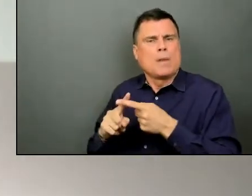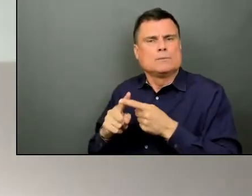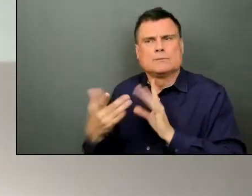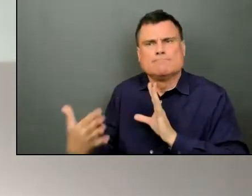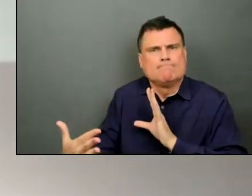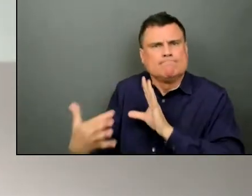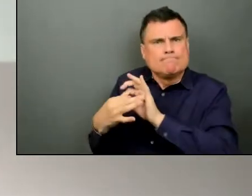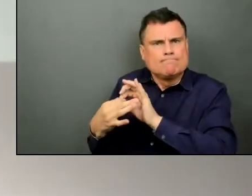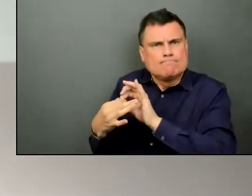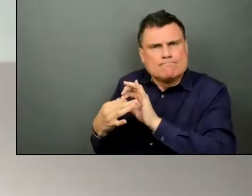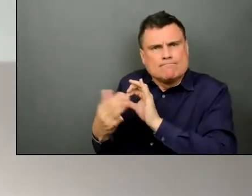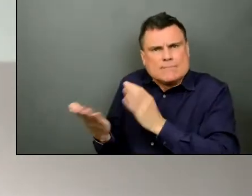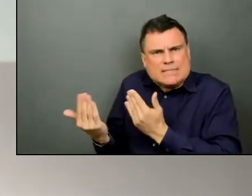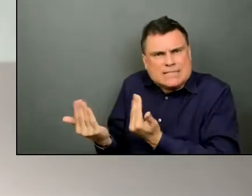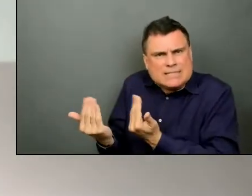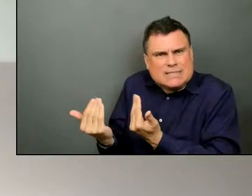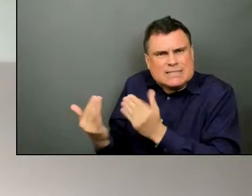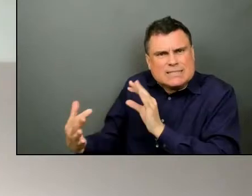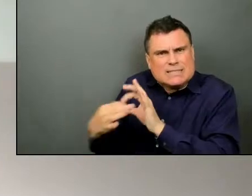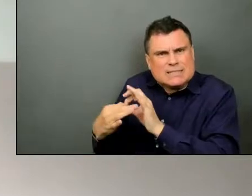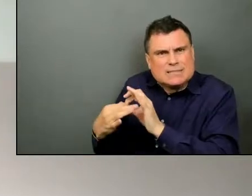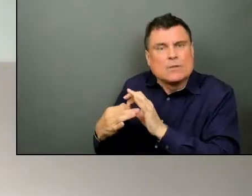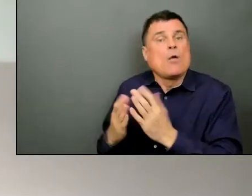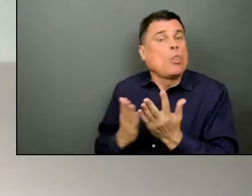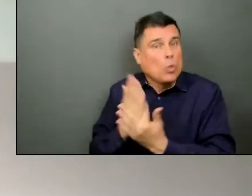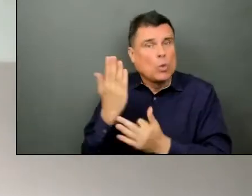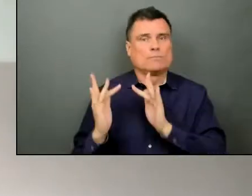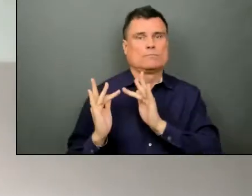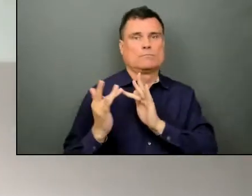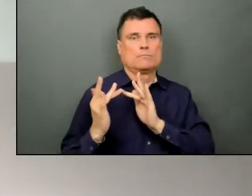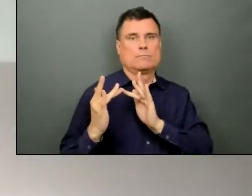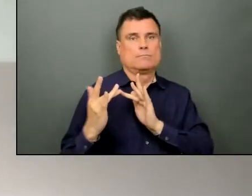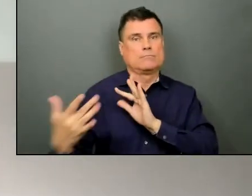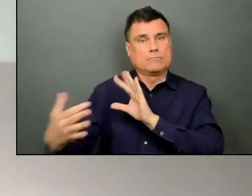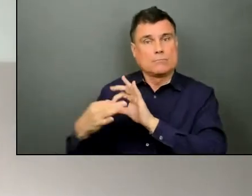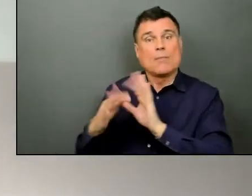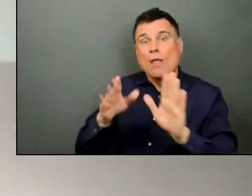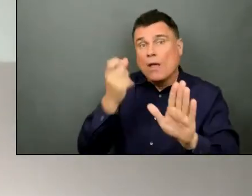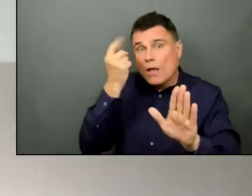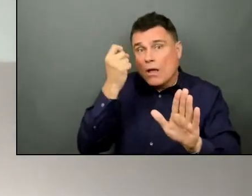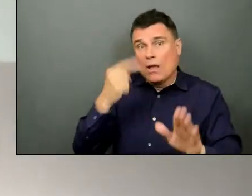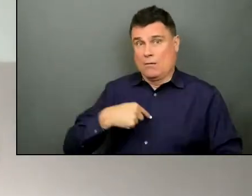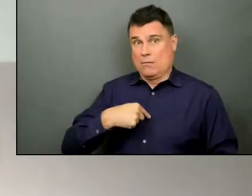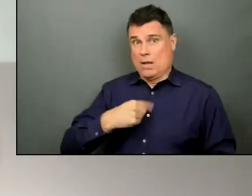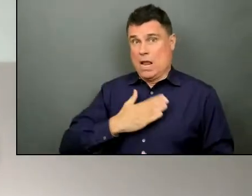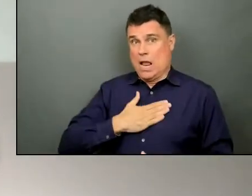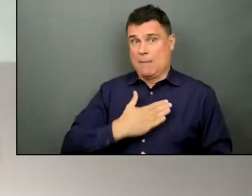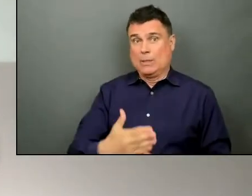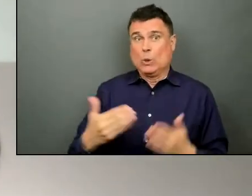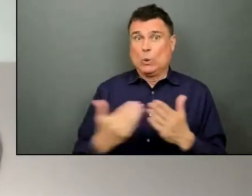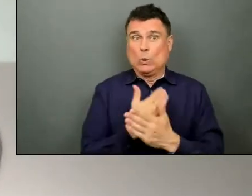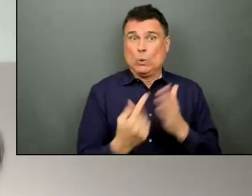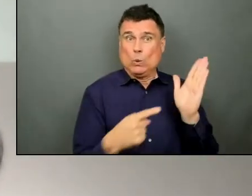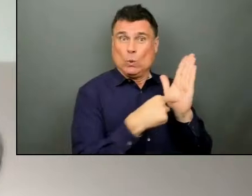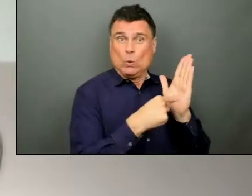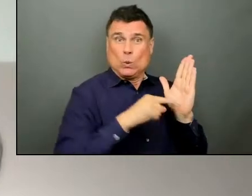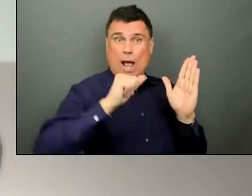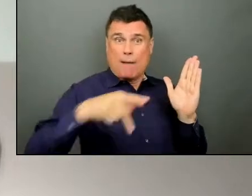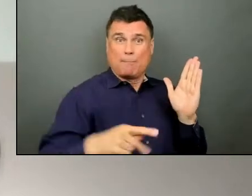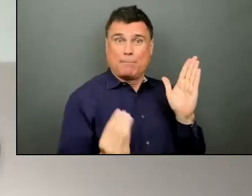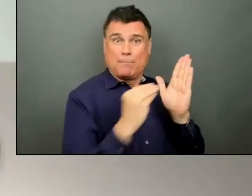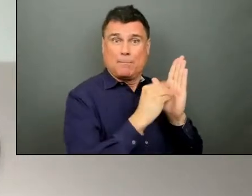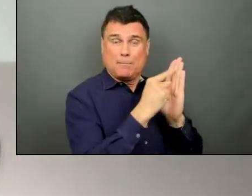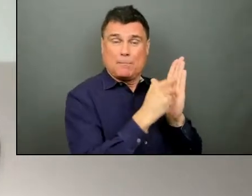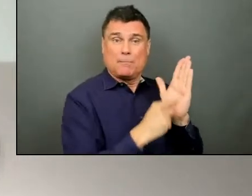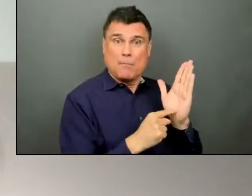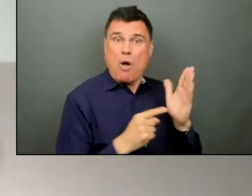I have to admit that the app that we're launching today was 5 years in the making. And it was 5 years in the making because we recognized quite a long time ago